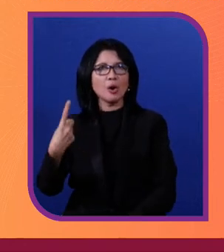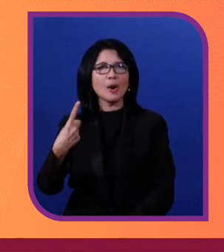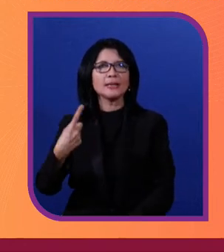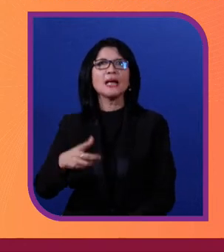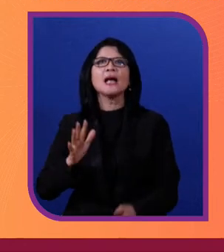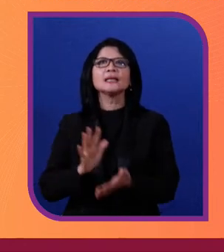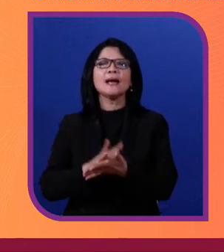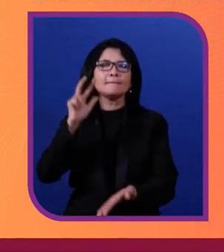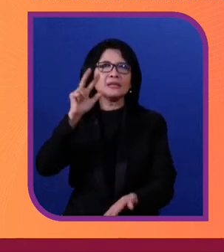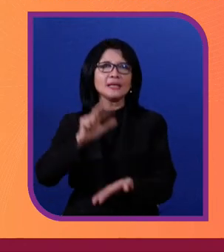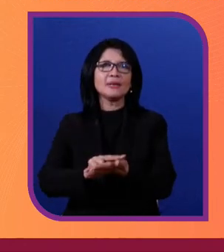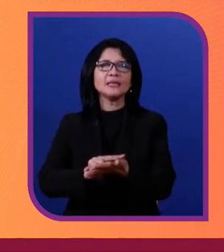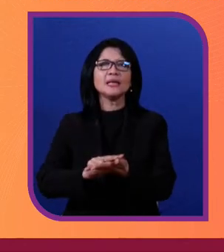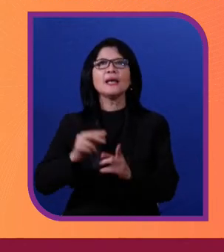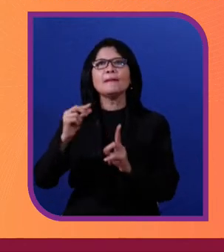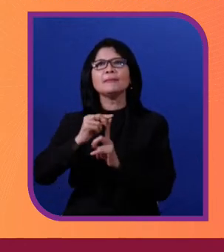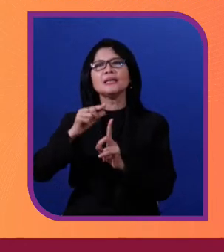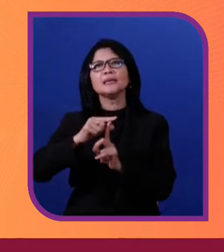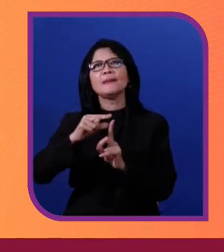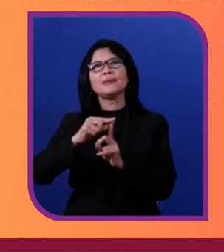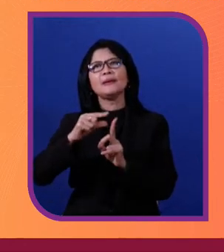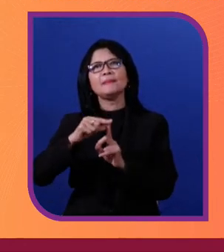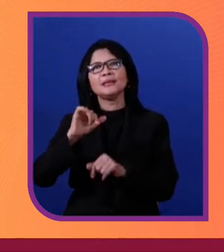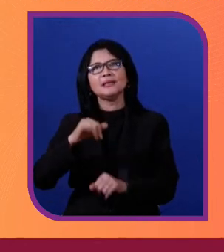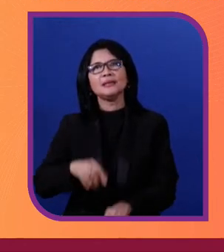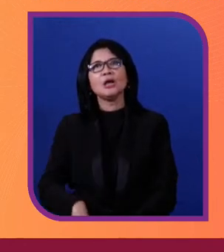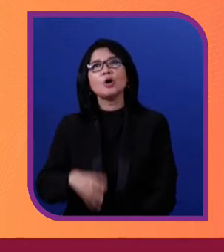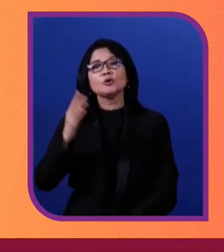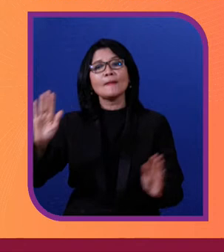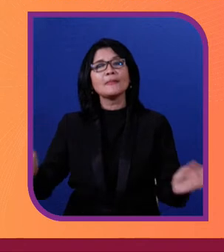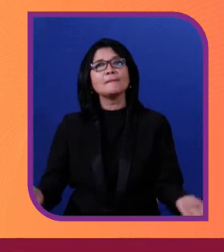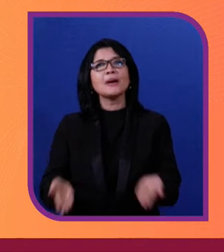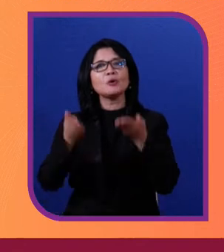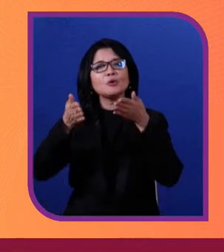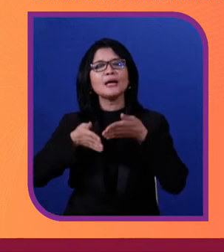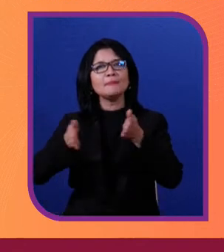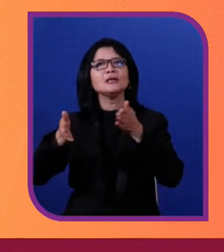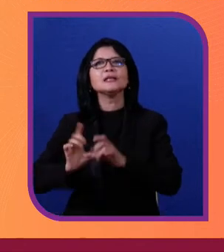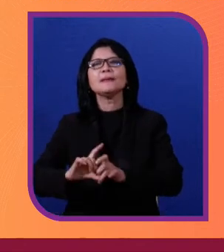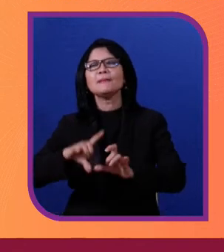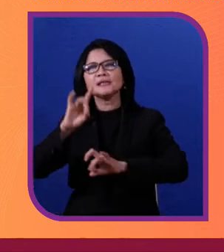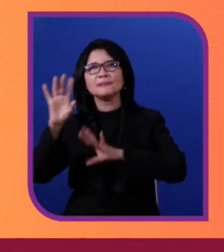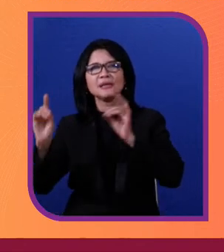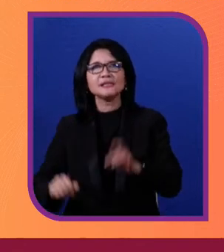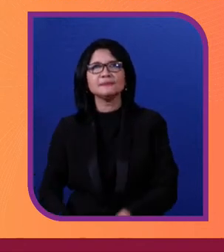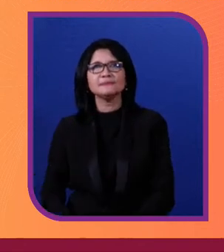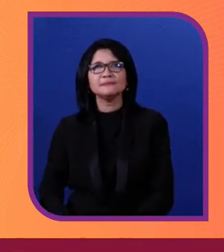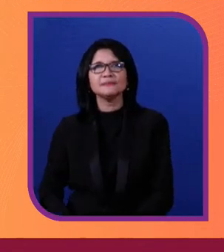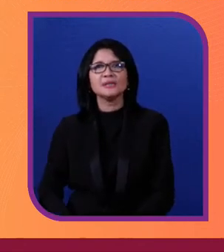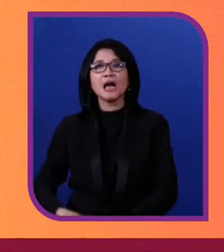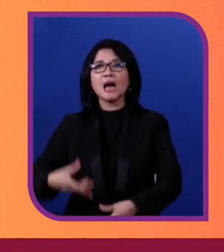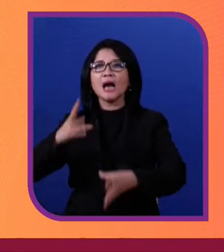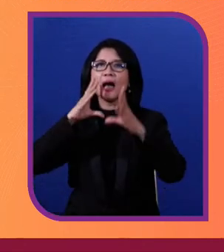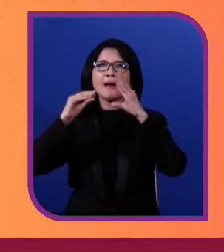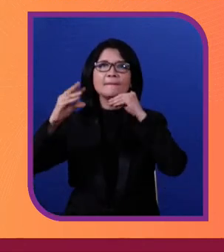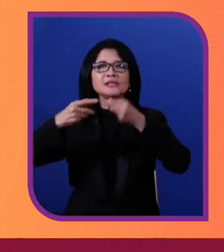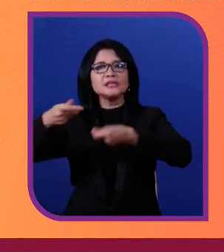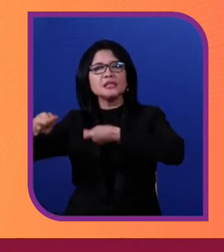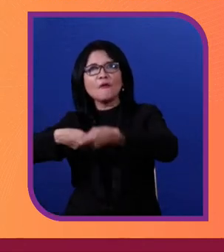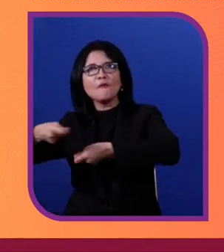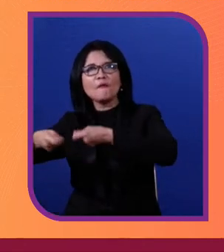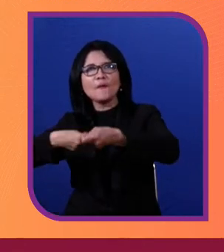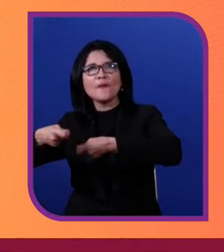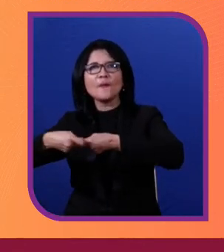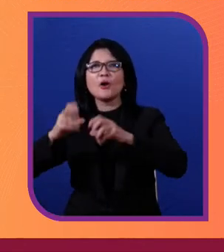investment and Finance Hai hadis bisnis forum Hesa for discussion wellgate will be Fast Farious